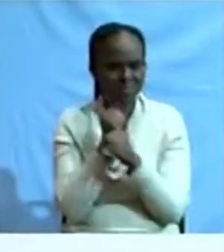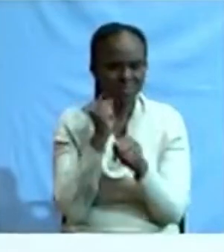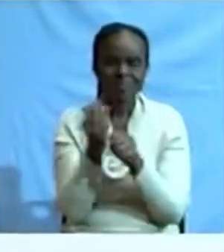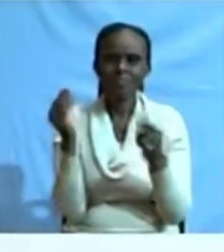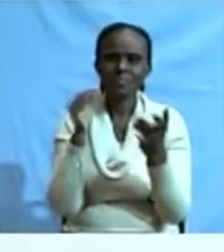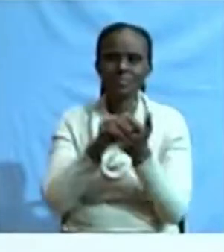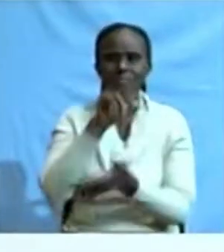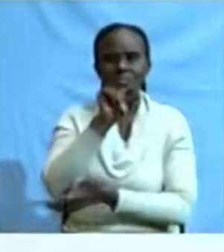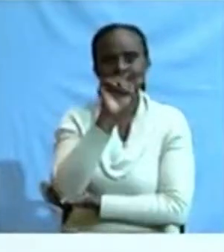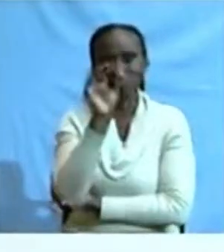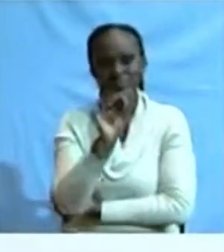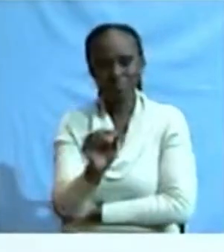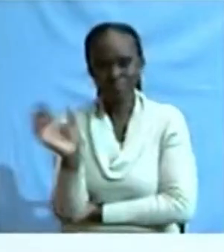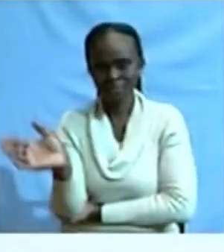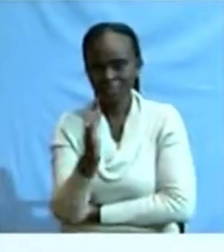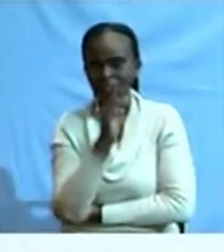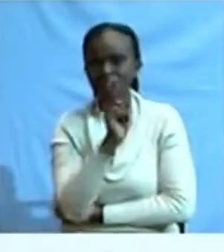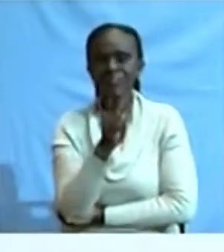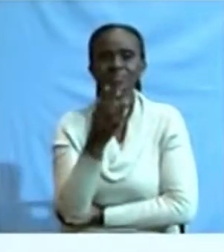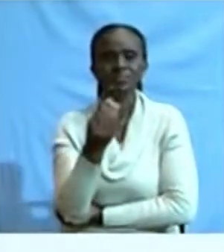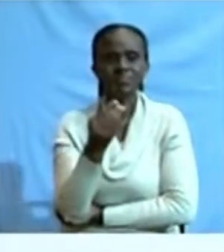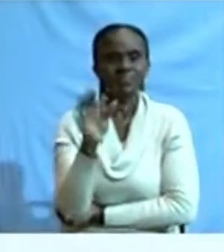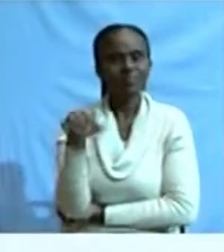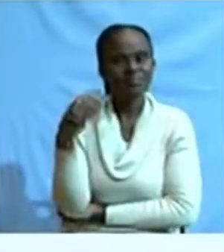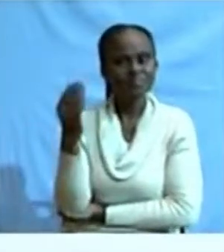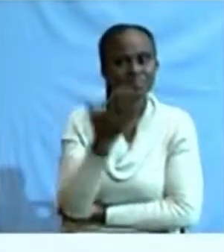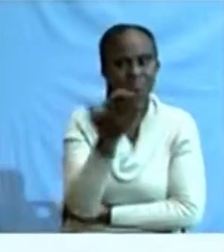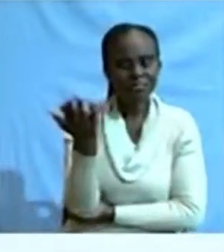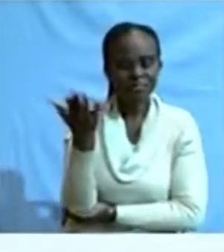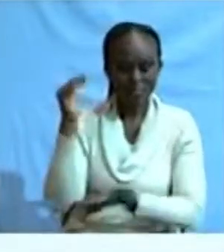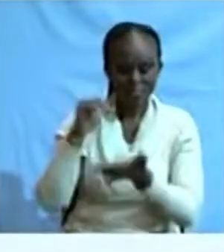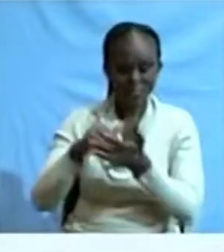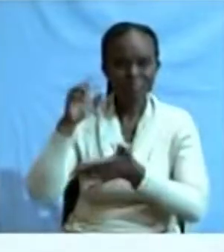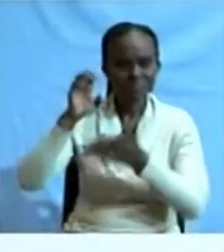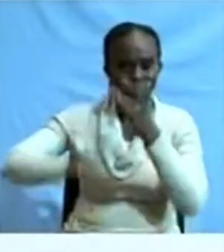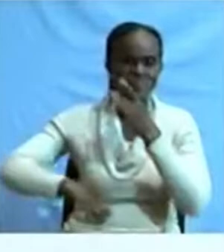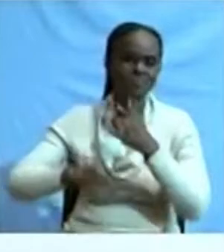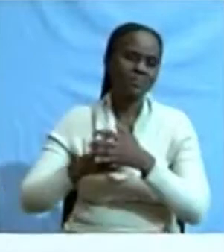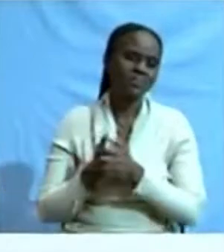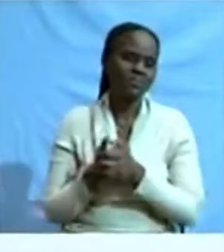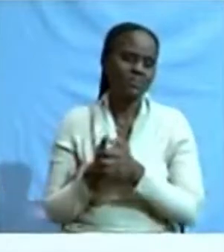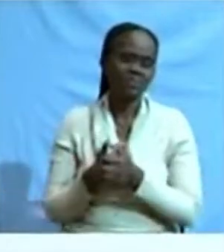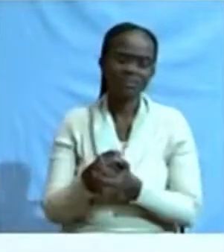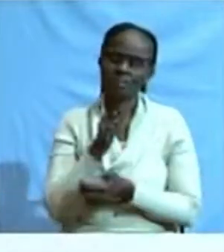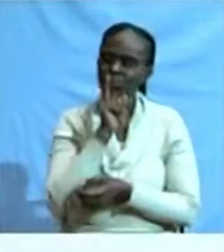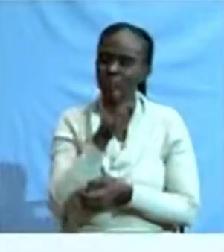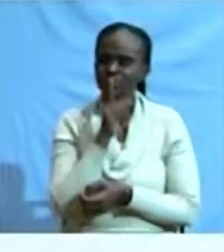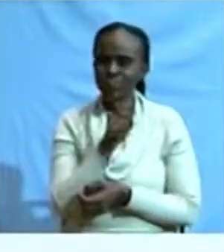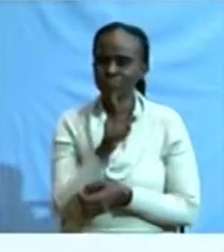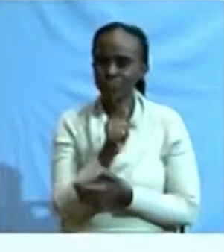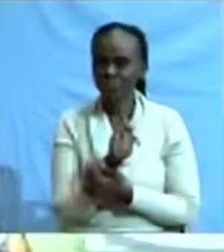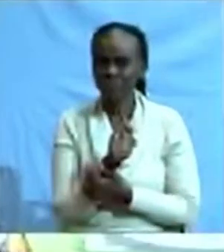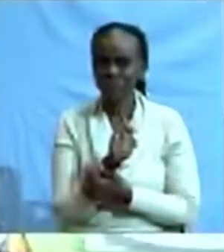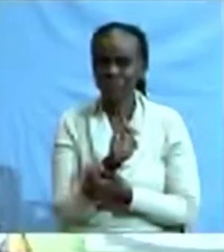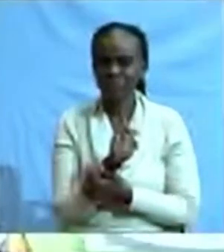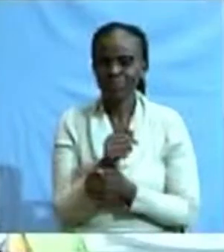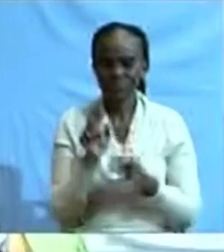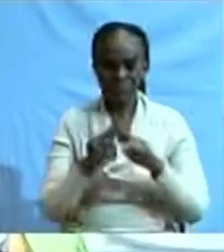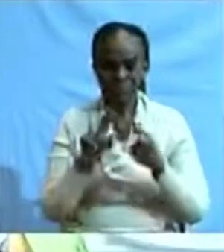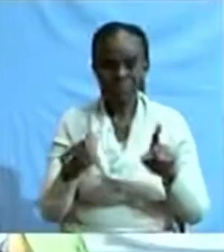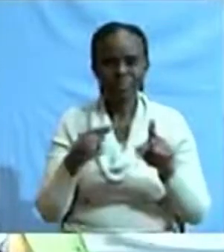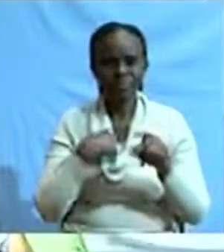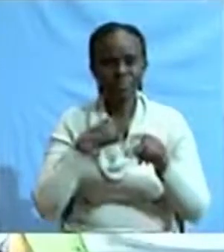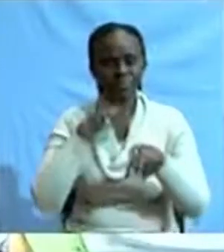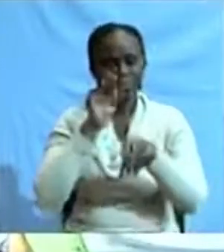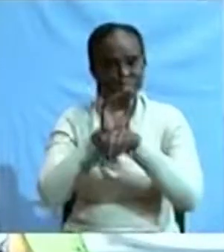the 20% they're entitled to, you have given them, again, you take it away. Surely. Chair, maybe I can give a